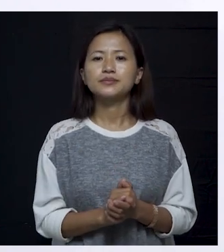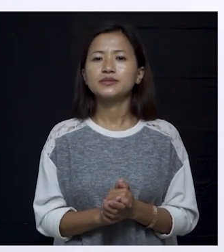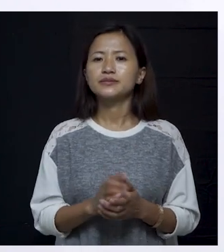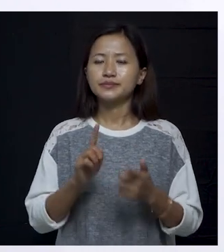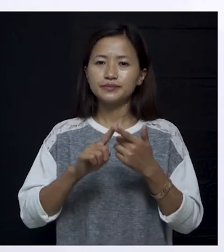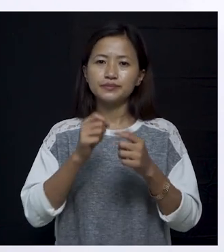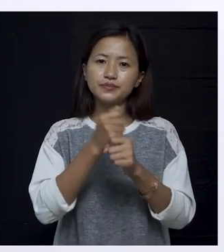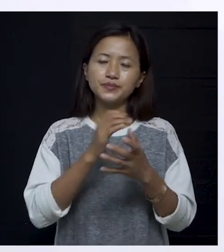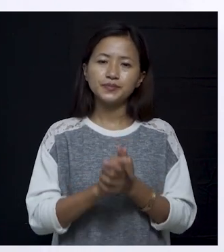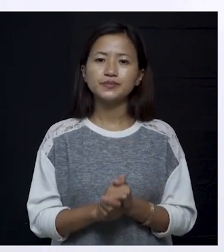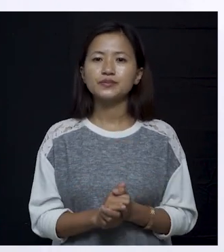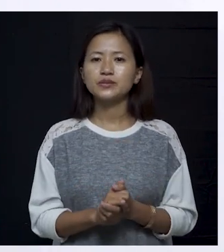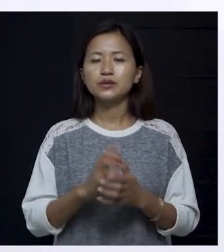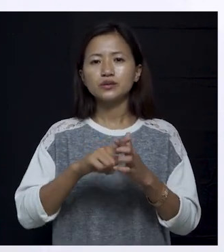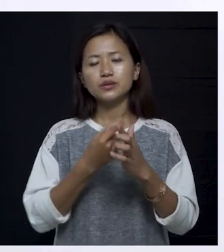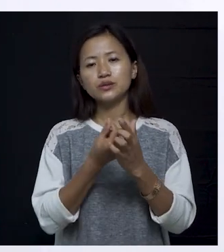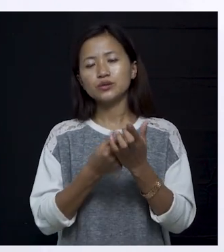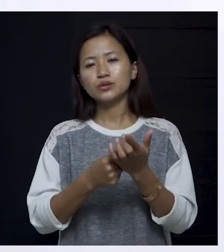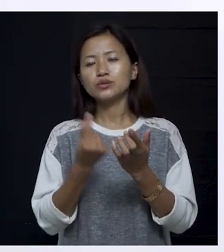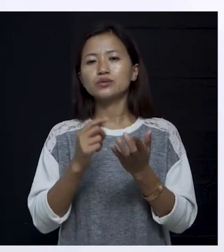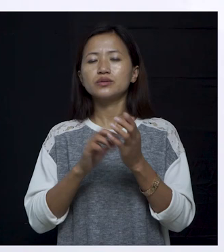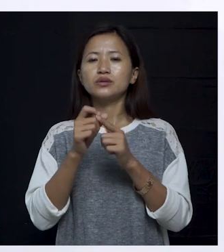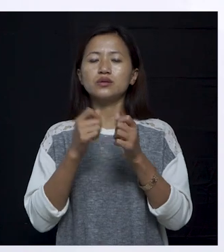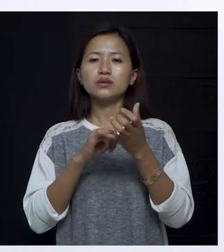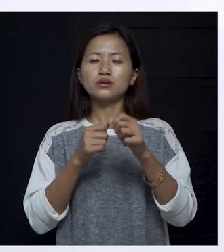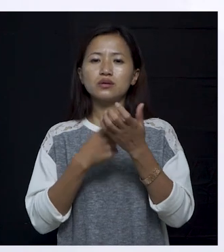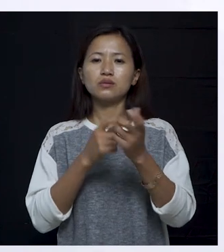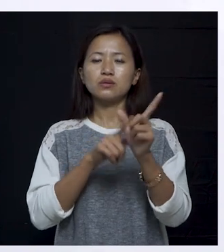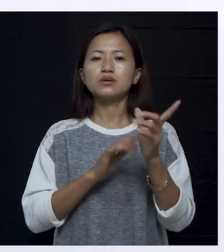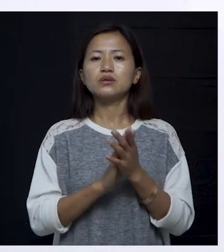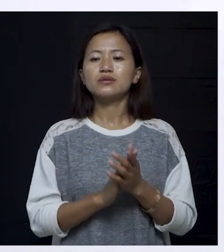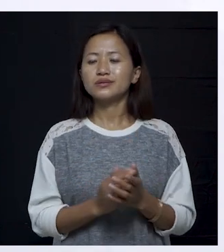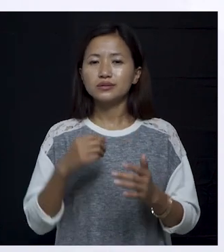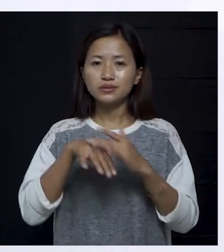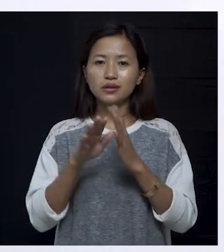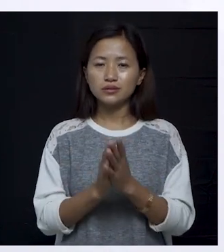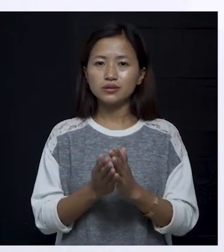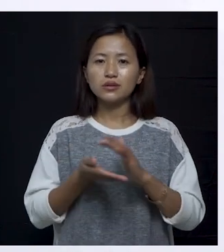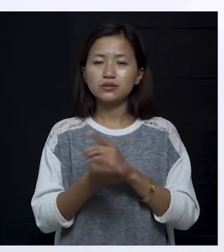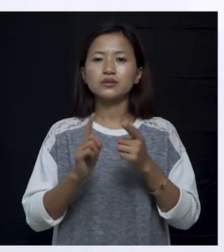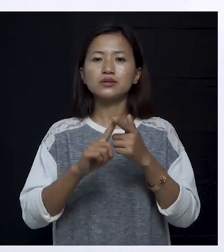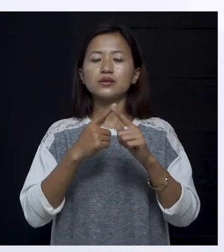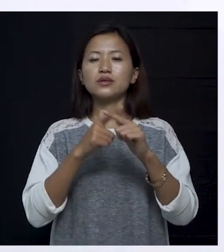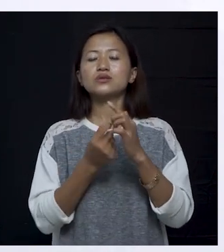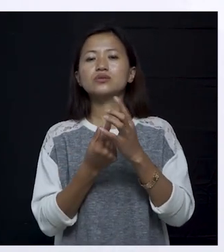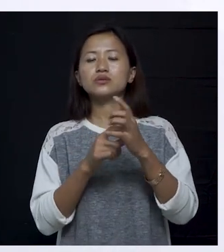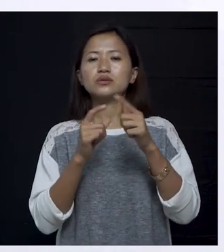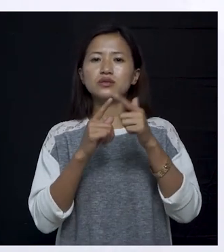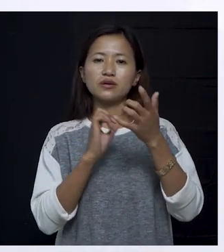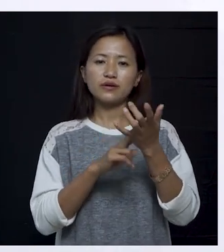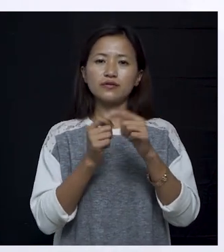let's say the judiciary is under the executive. This is just an example, okay? The judiciary is under